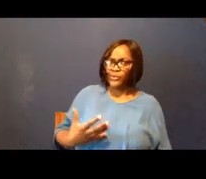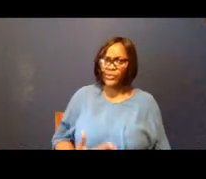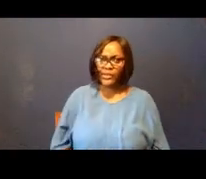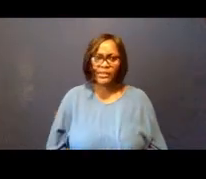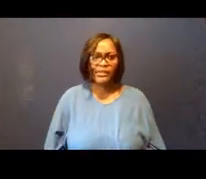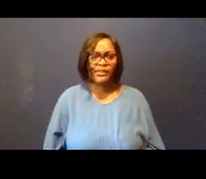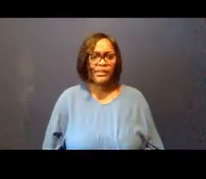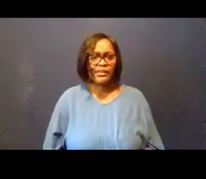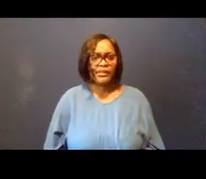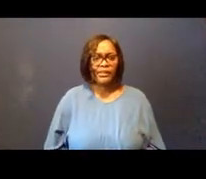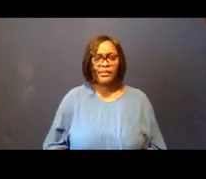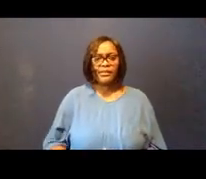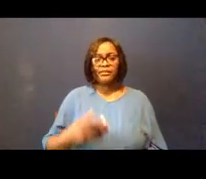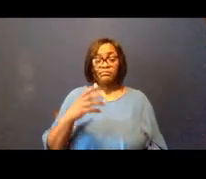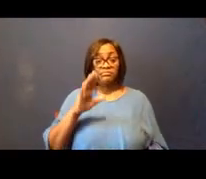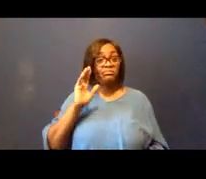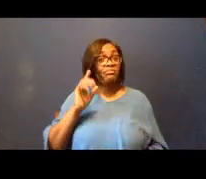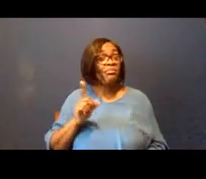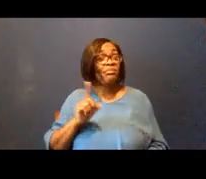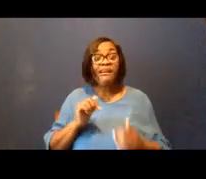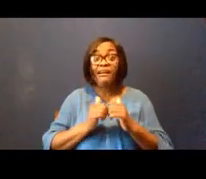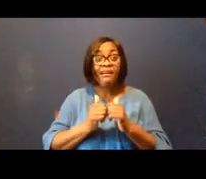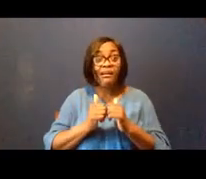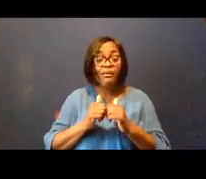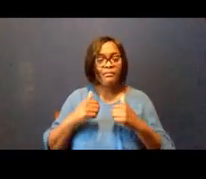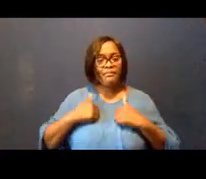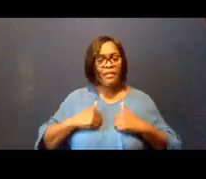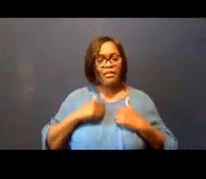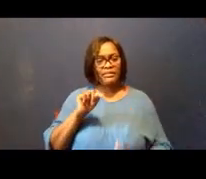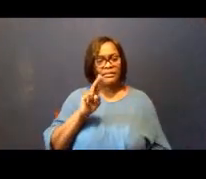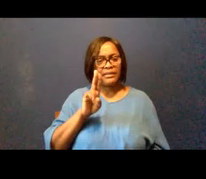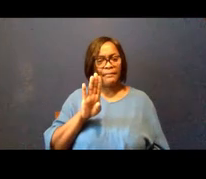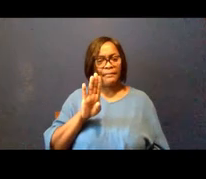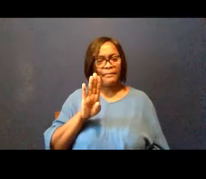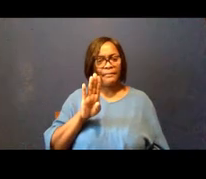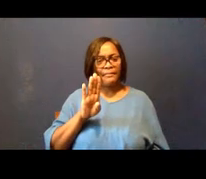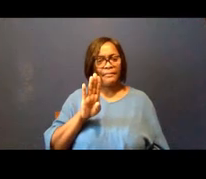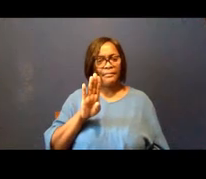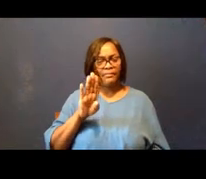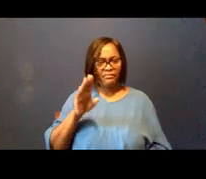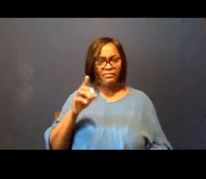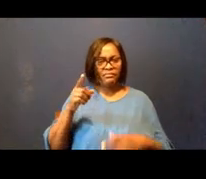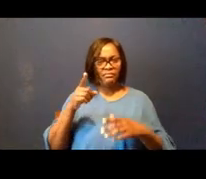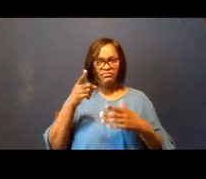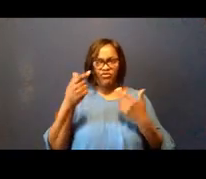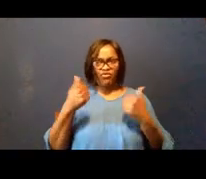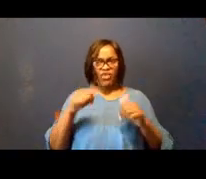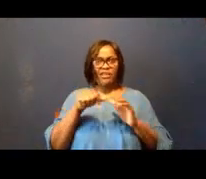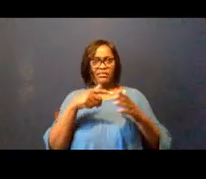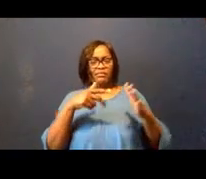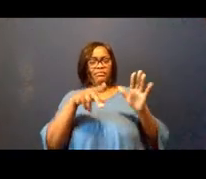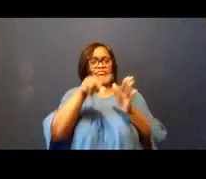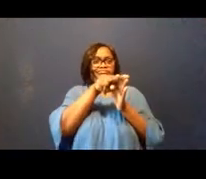accessible. There were no accessible buildings, there were